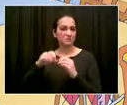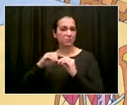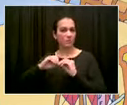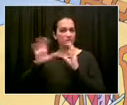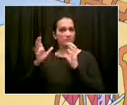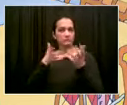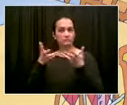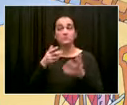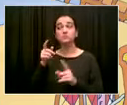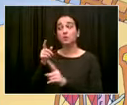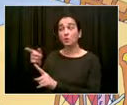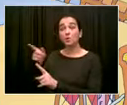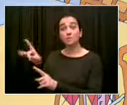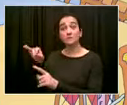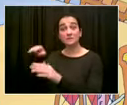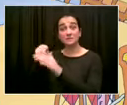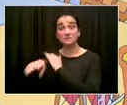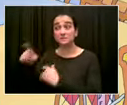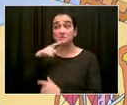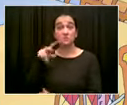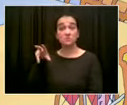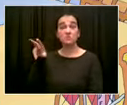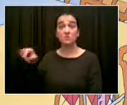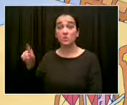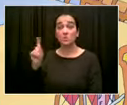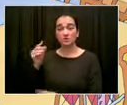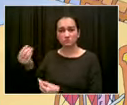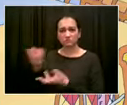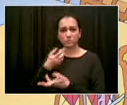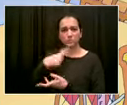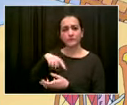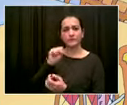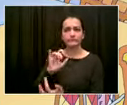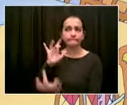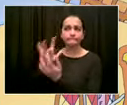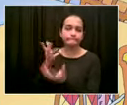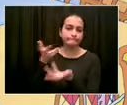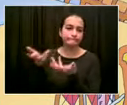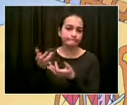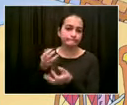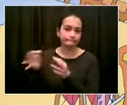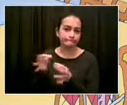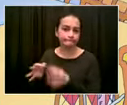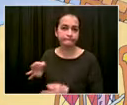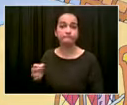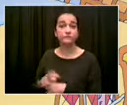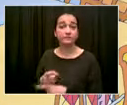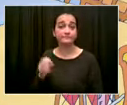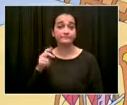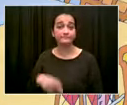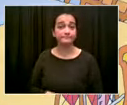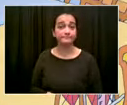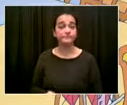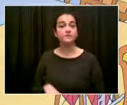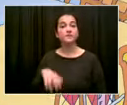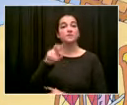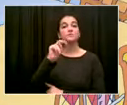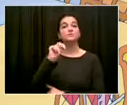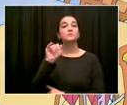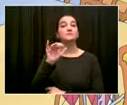Varma, Dr. Long. I think the bottom line here is the health department in New York City is the organization that